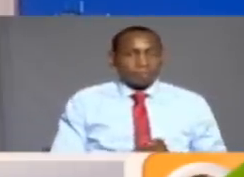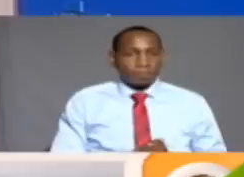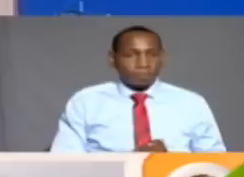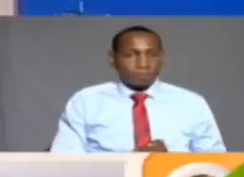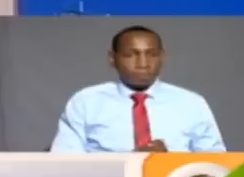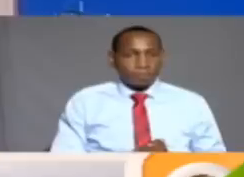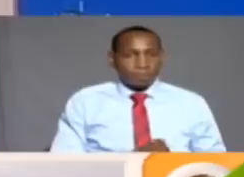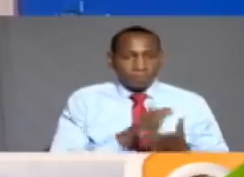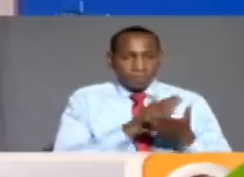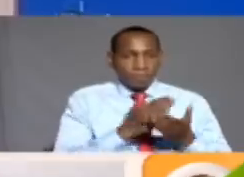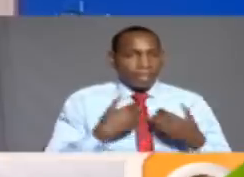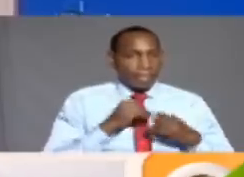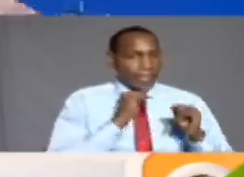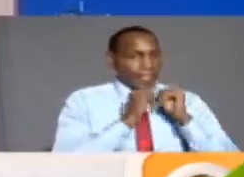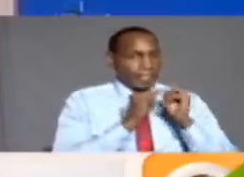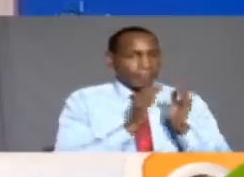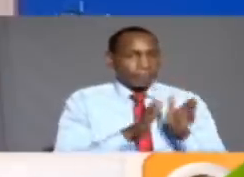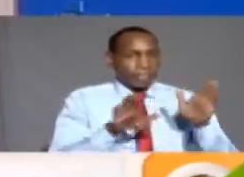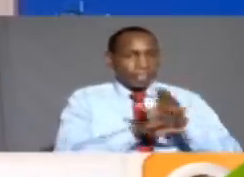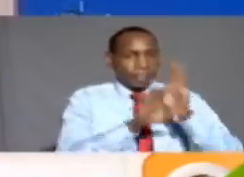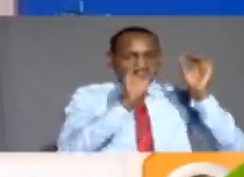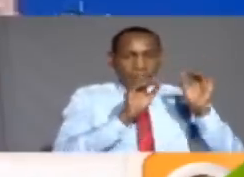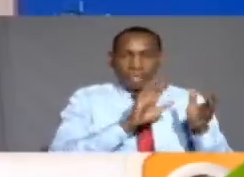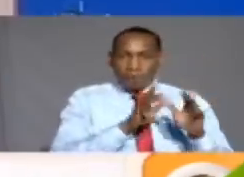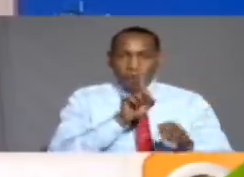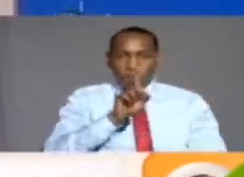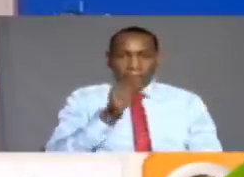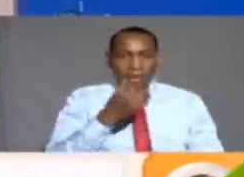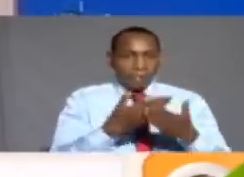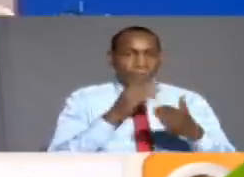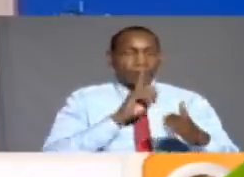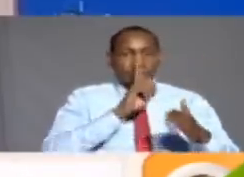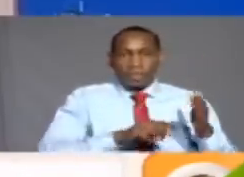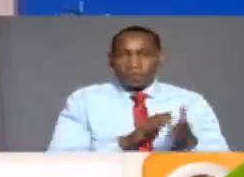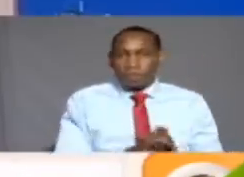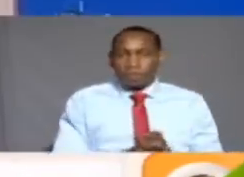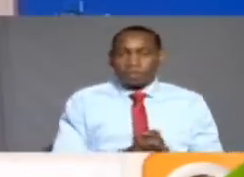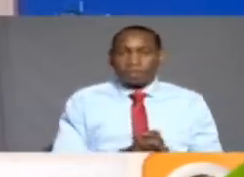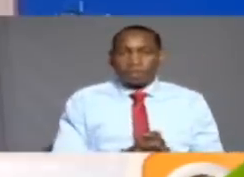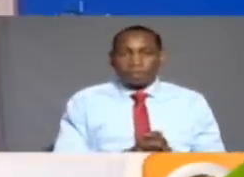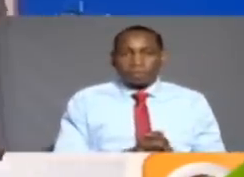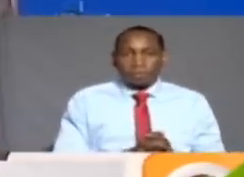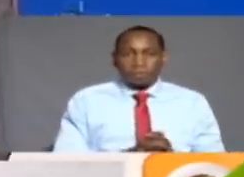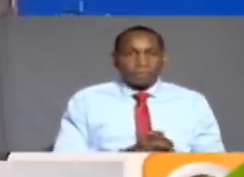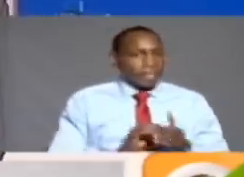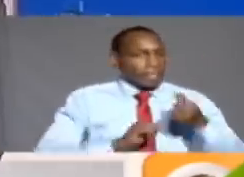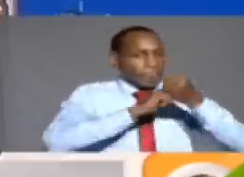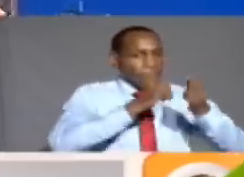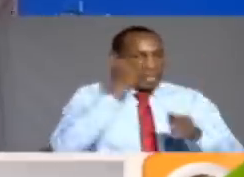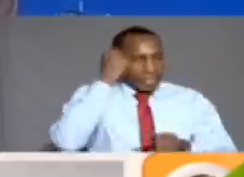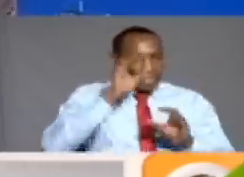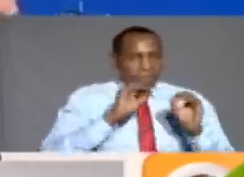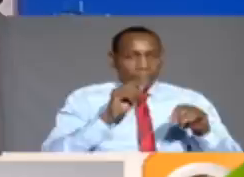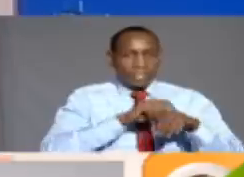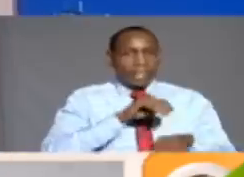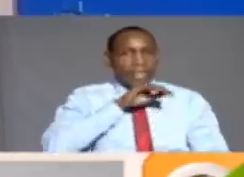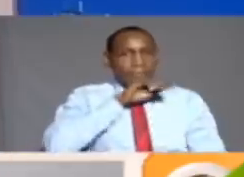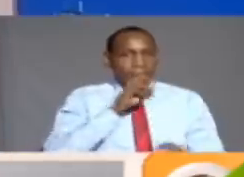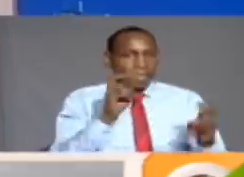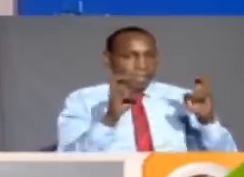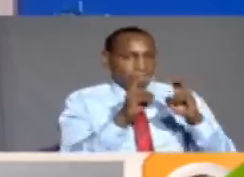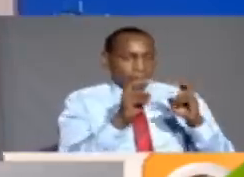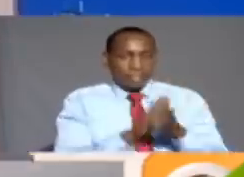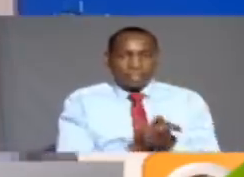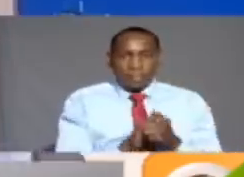and I actually had an interview with the deputy president, I think, a month ago, and he actually said he was never for the idea when Raila Odinga approached him. Those were his